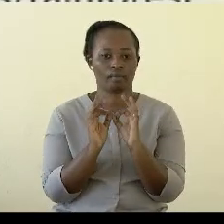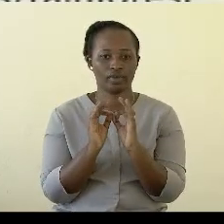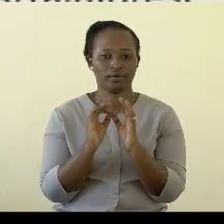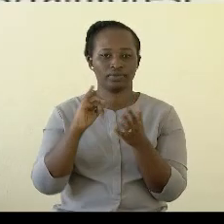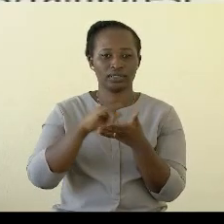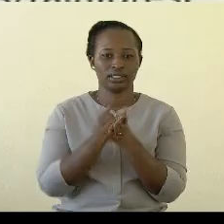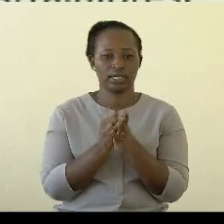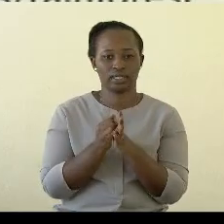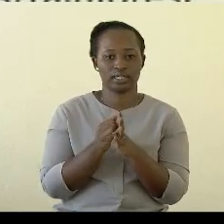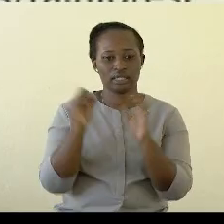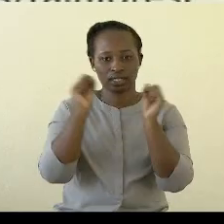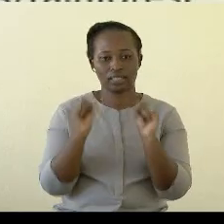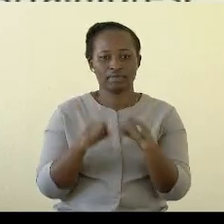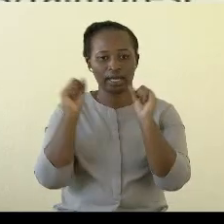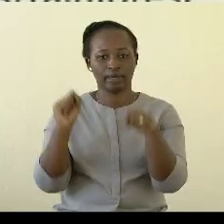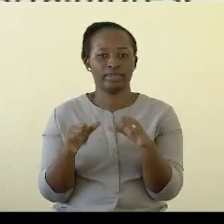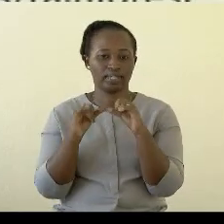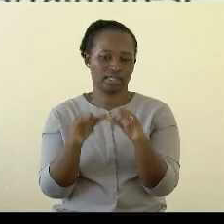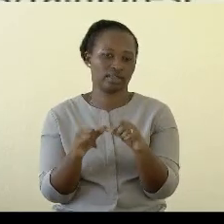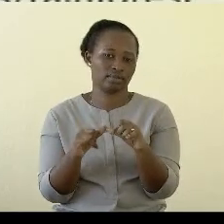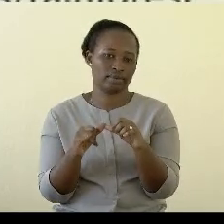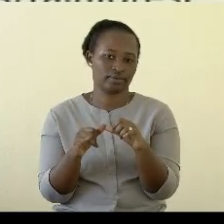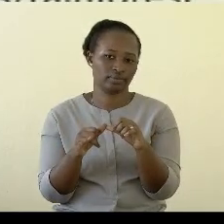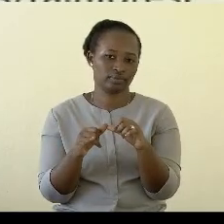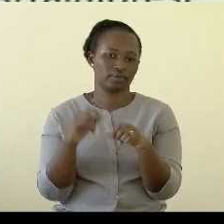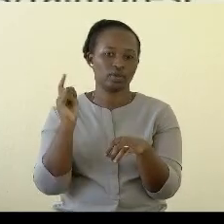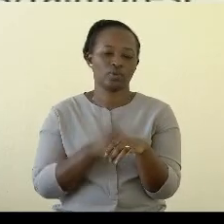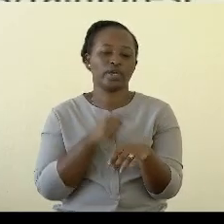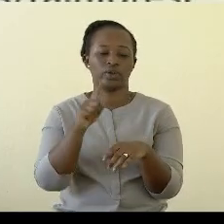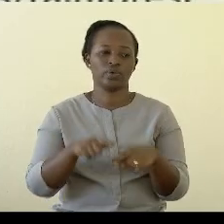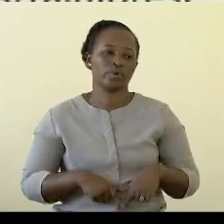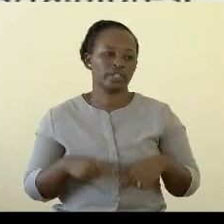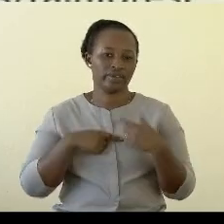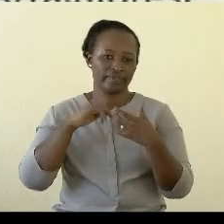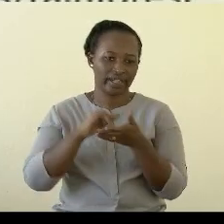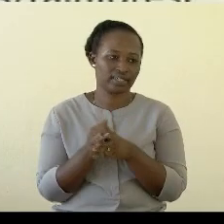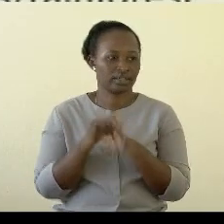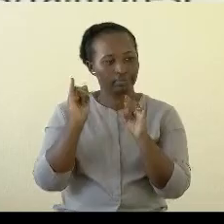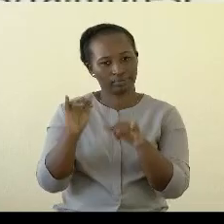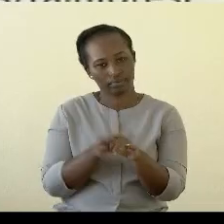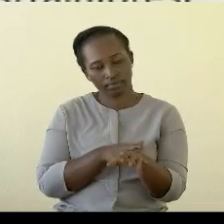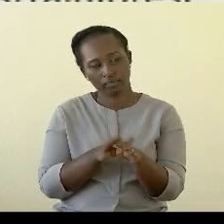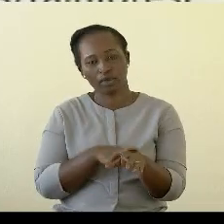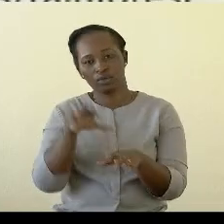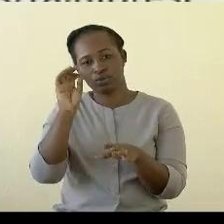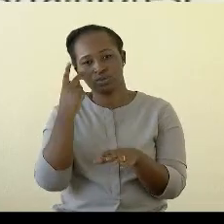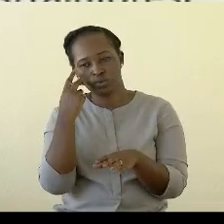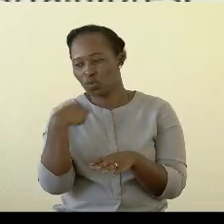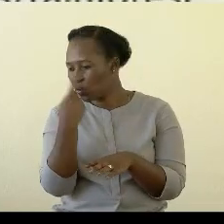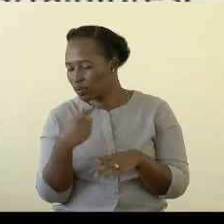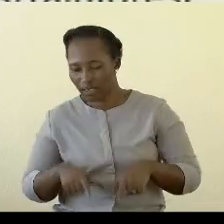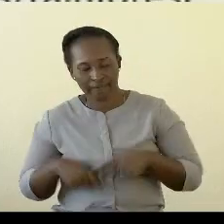Natural ecosystems can be sustainable when you leave nature to play its role, to choose who to survive and who